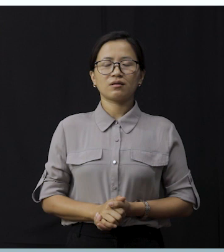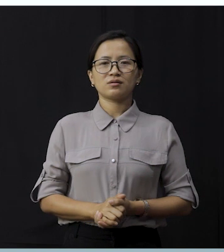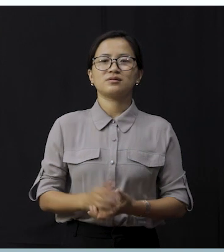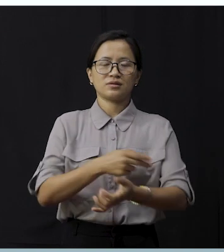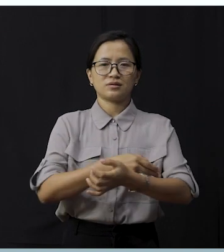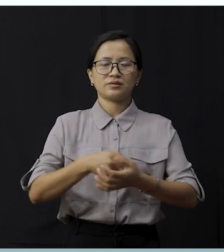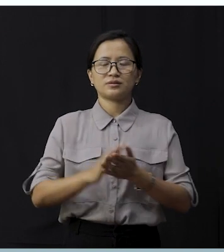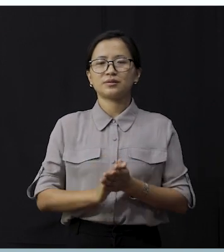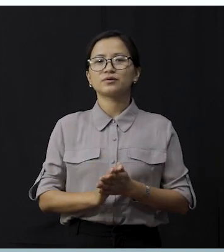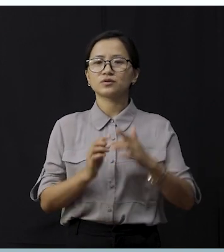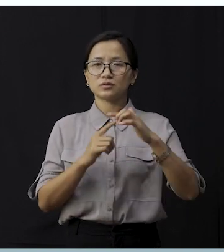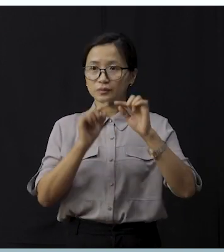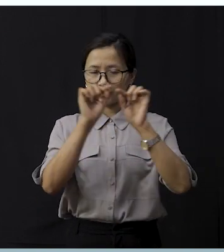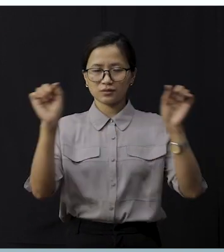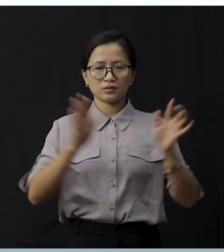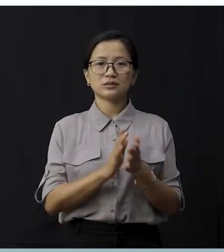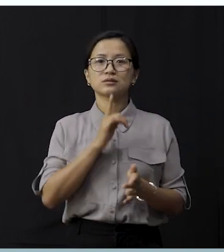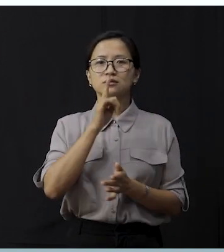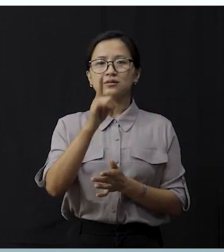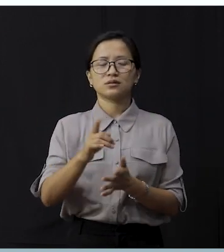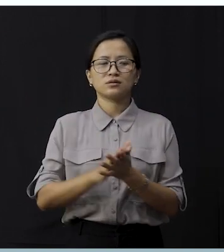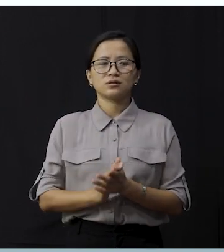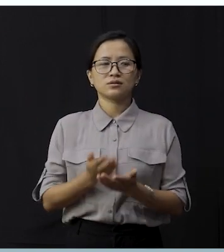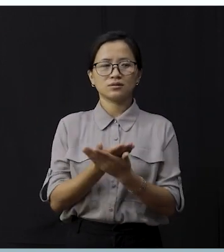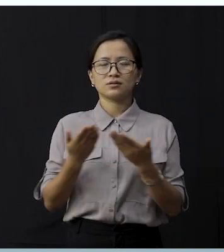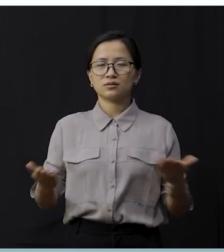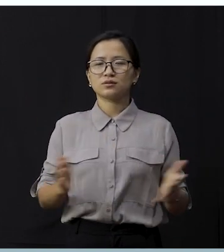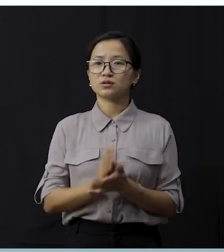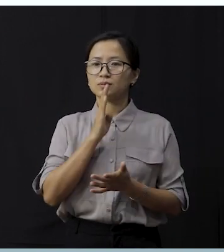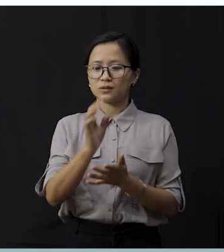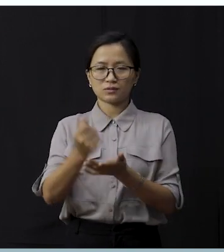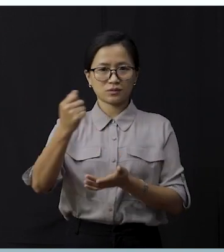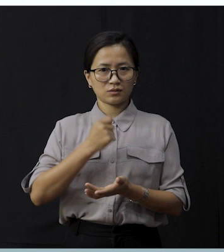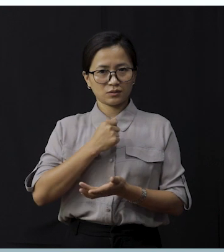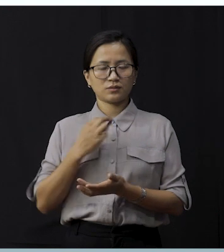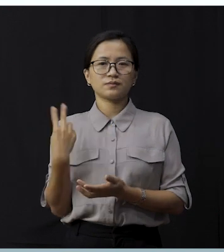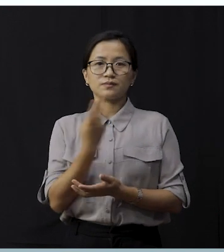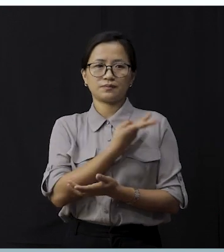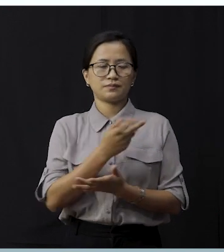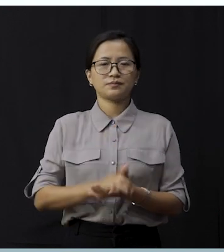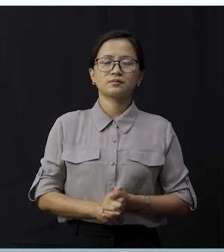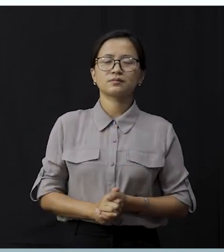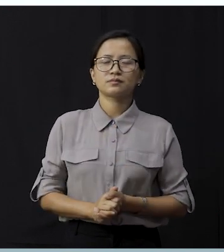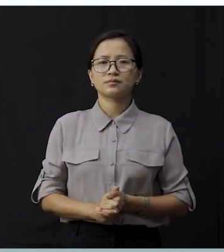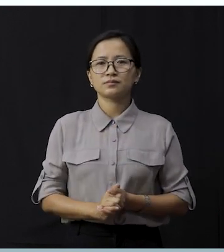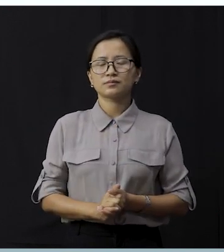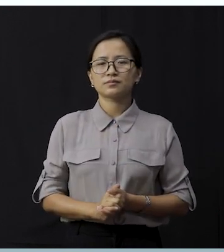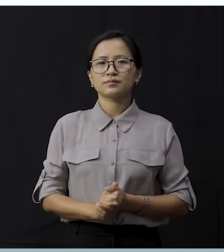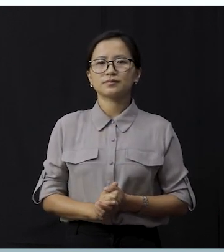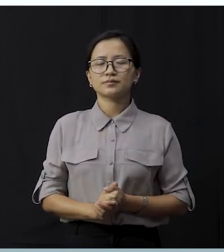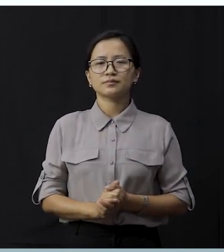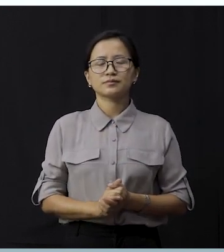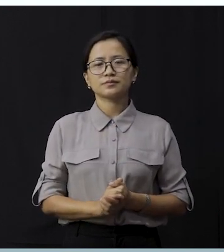And the name of the topic that I'm going to introduce you is that the things that belongs to us, okay? The name of the lesson is